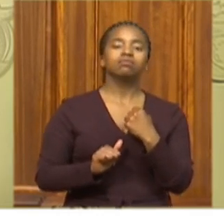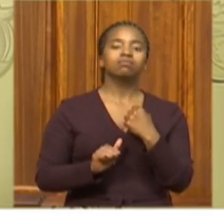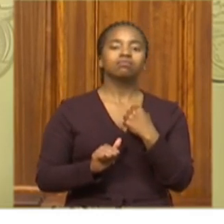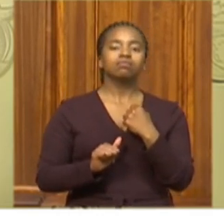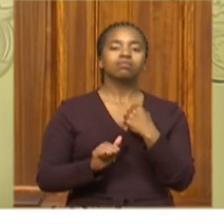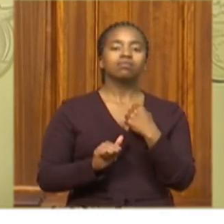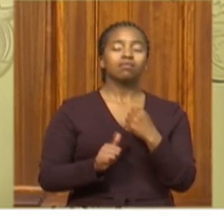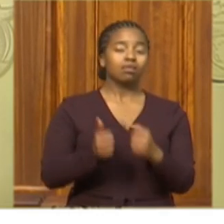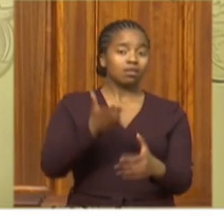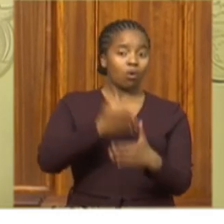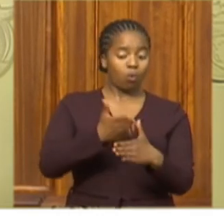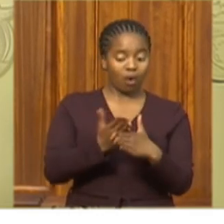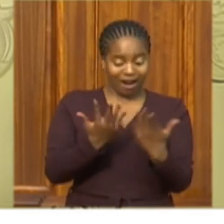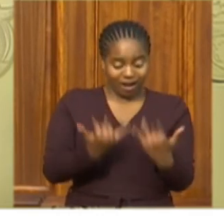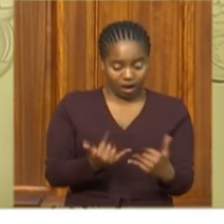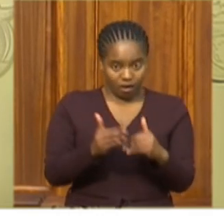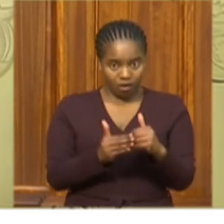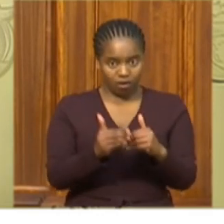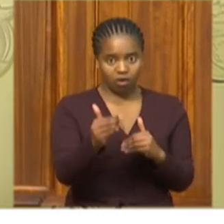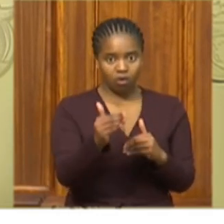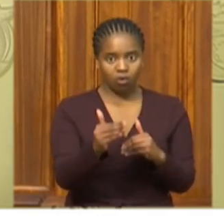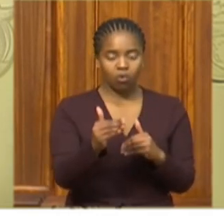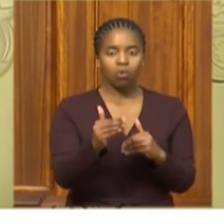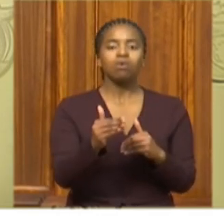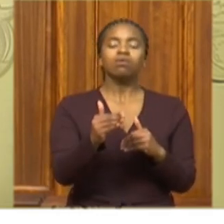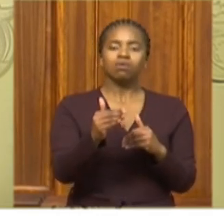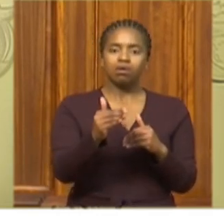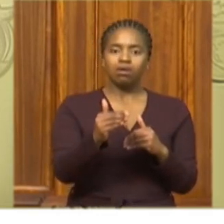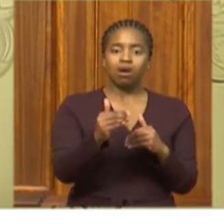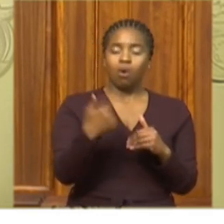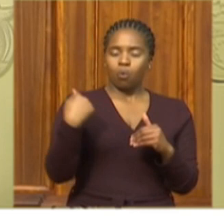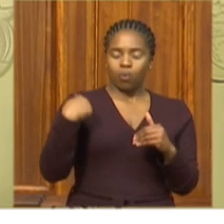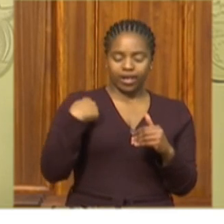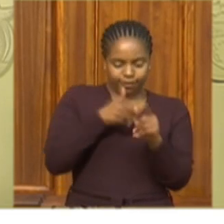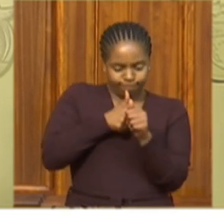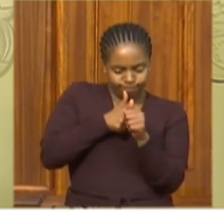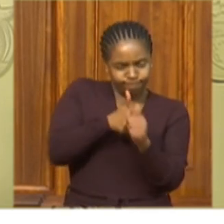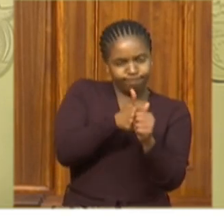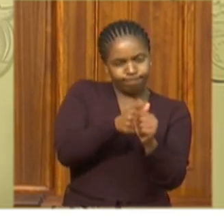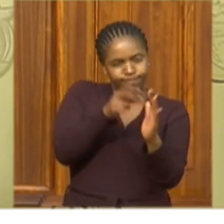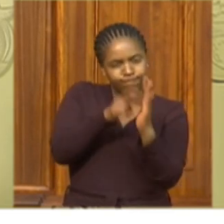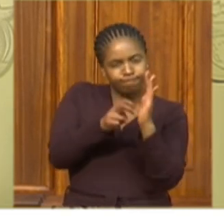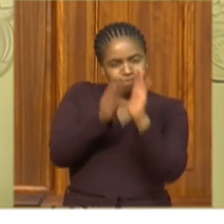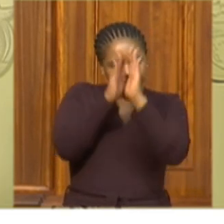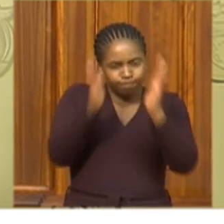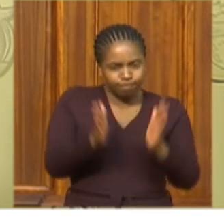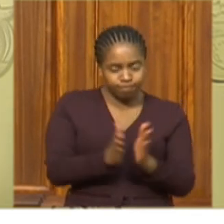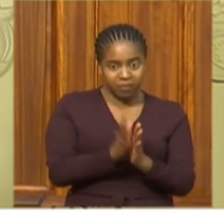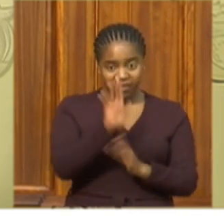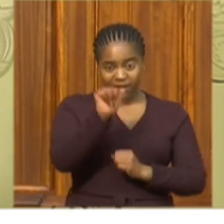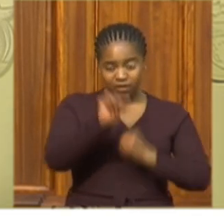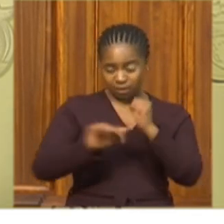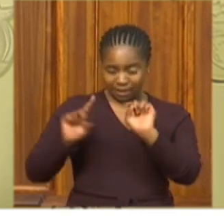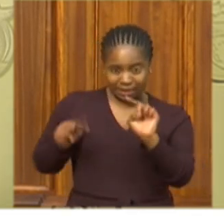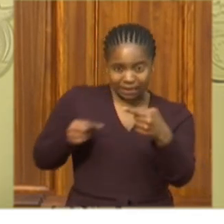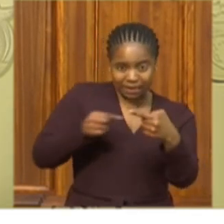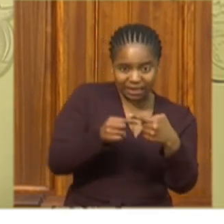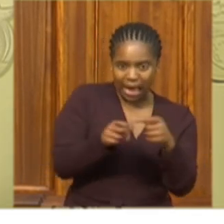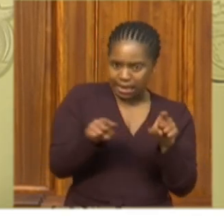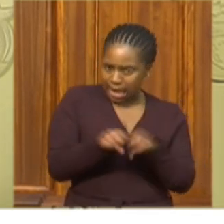task before us now is to apply the same energies with which we have battled this